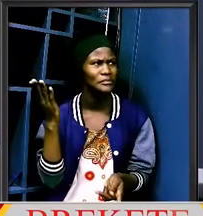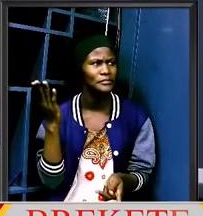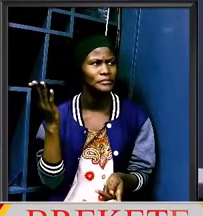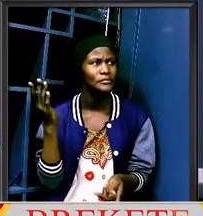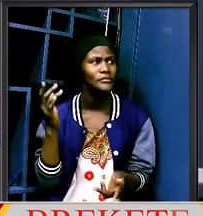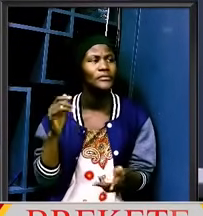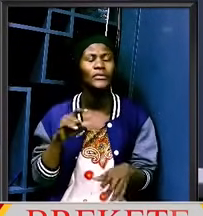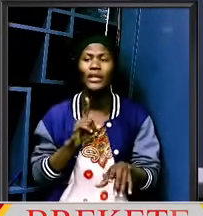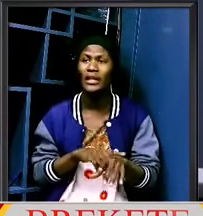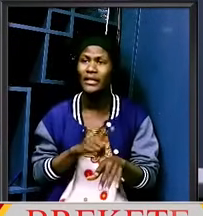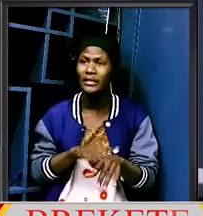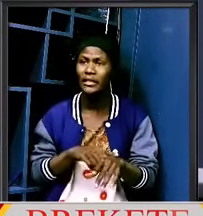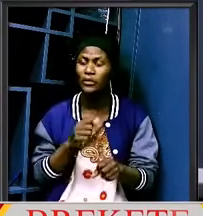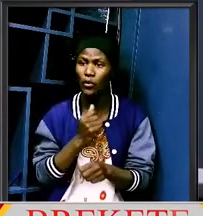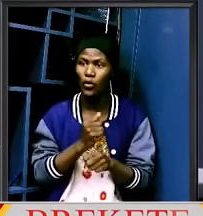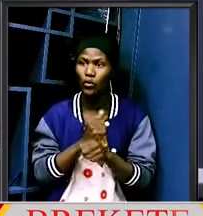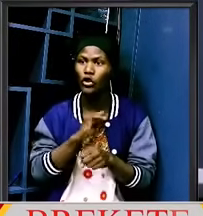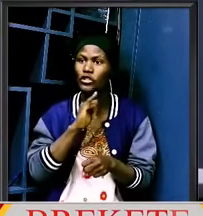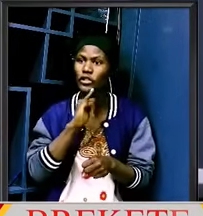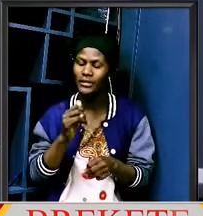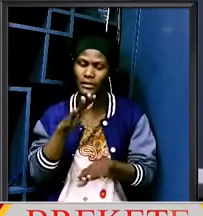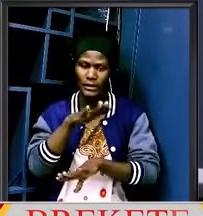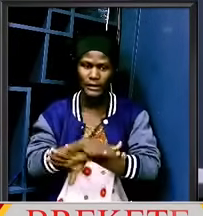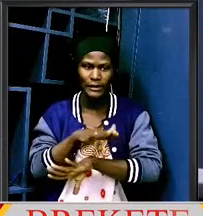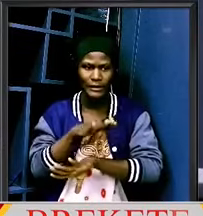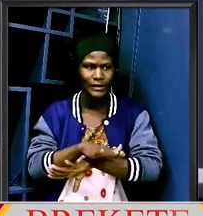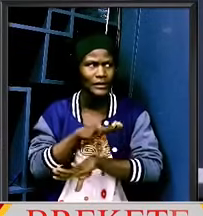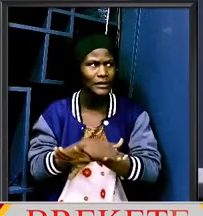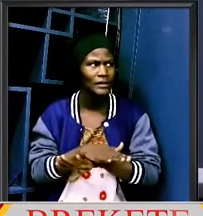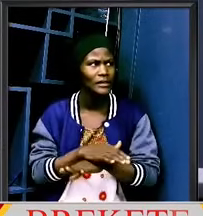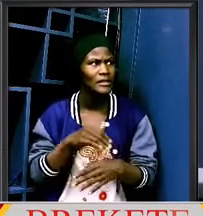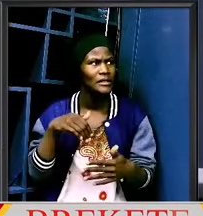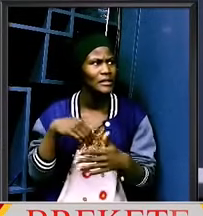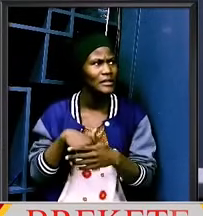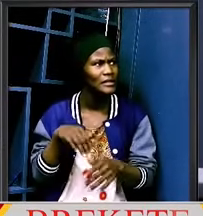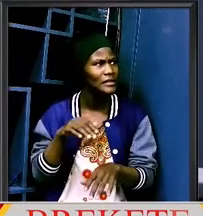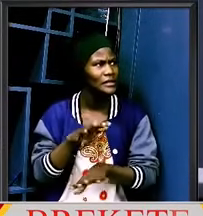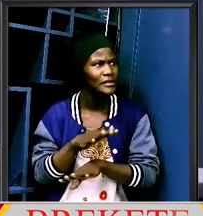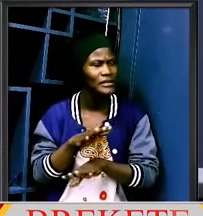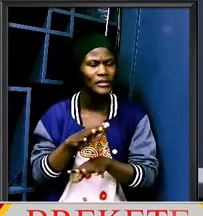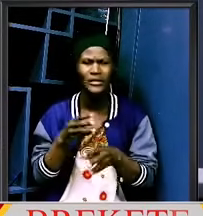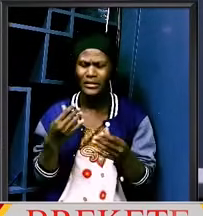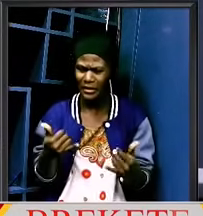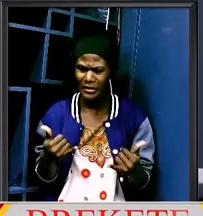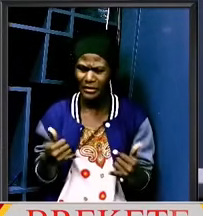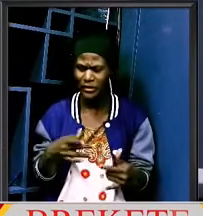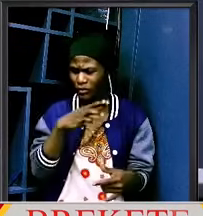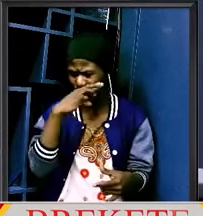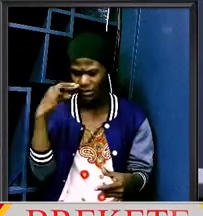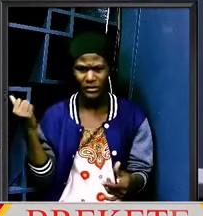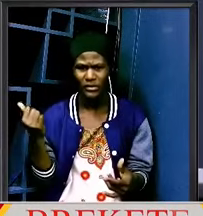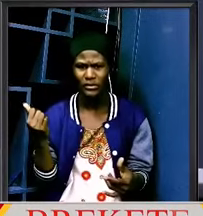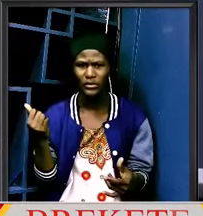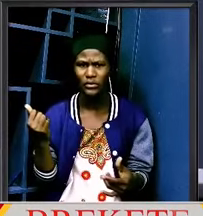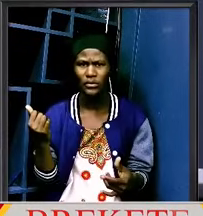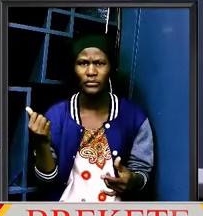Their duty time na night and evening. Now they will rob you and collect your things.